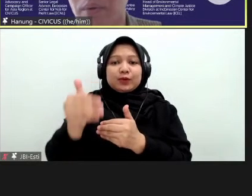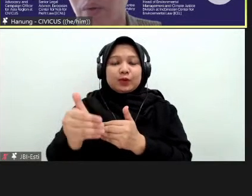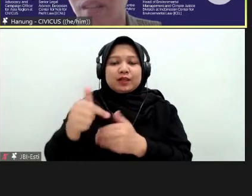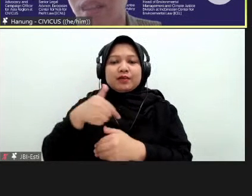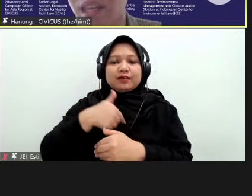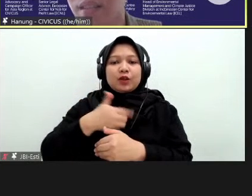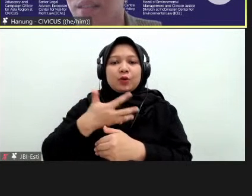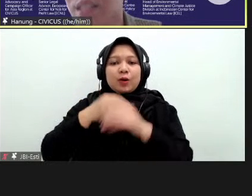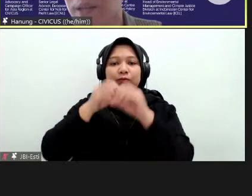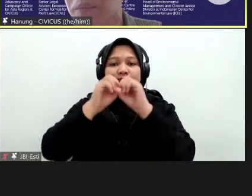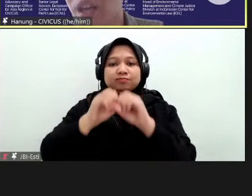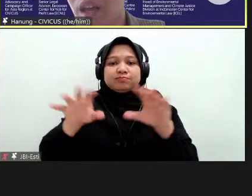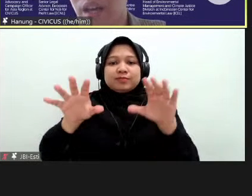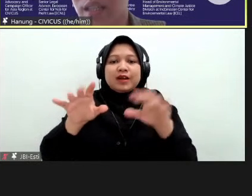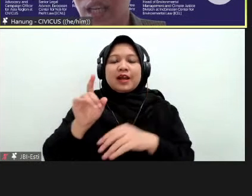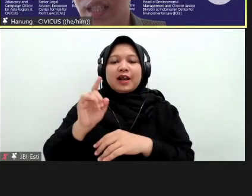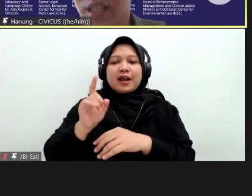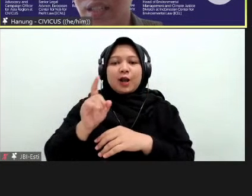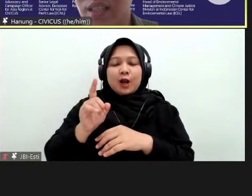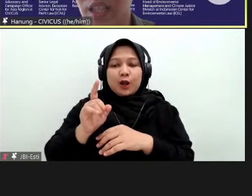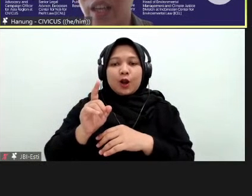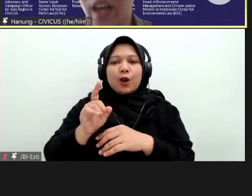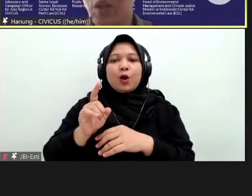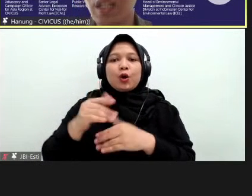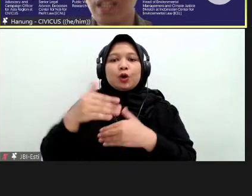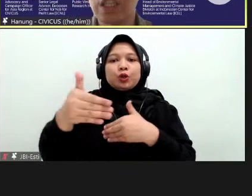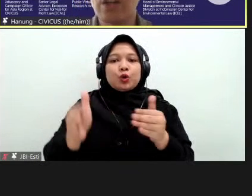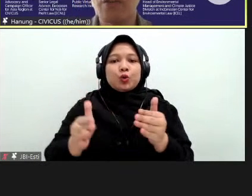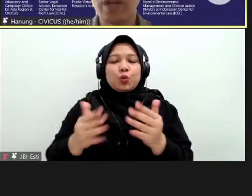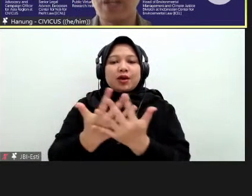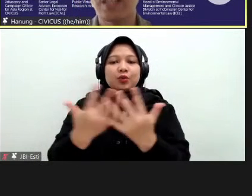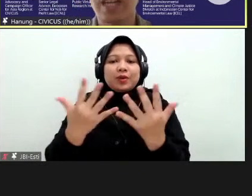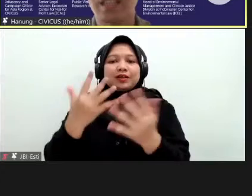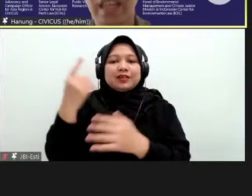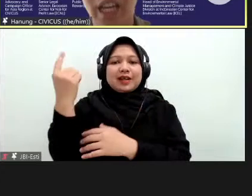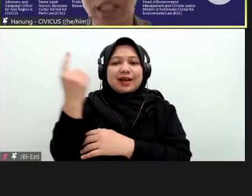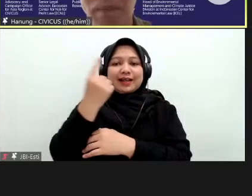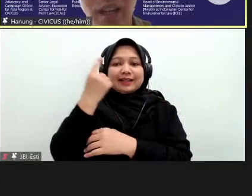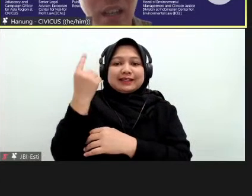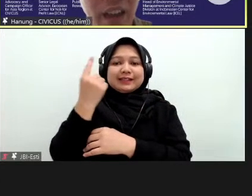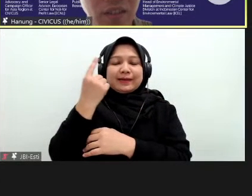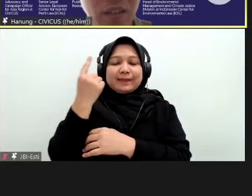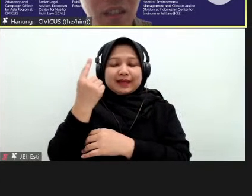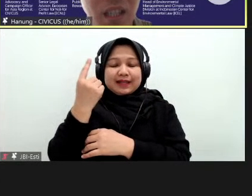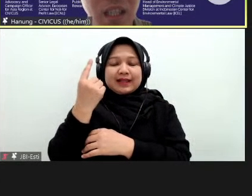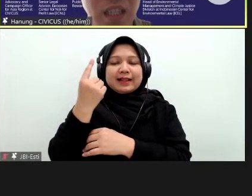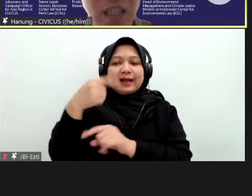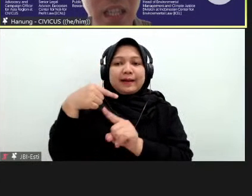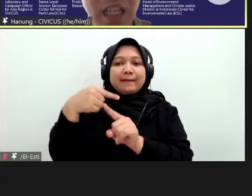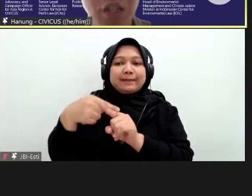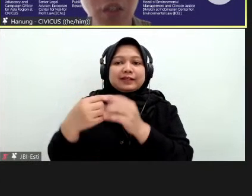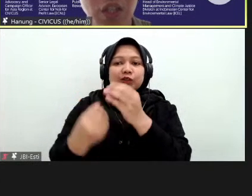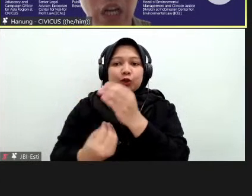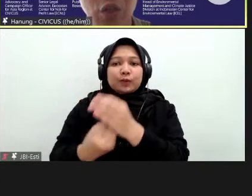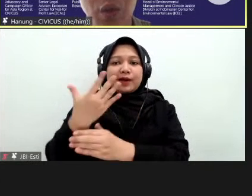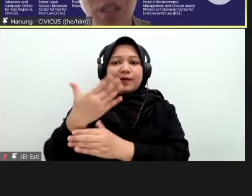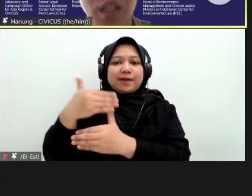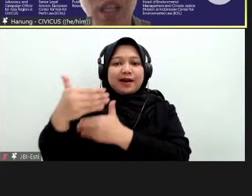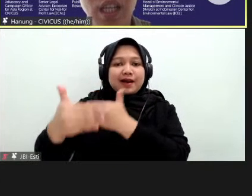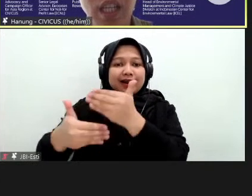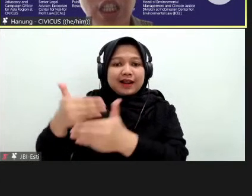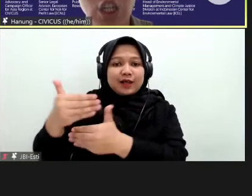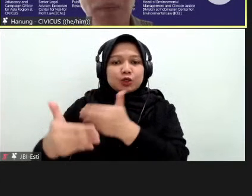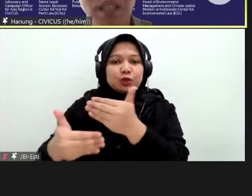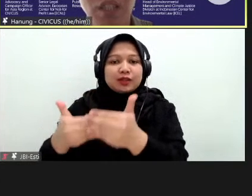not a separate things. It's actually a very connected aspect, as the leaders of the